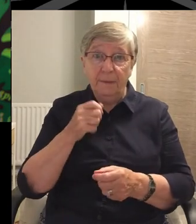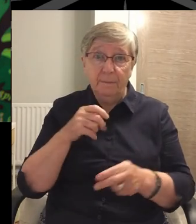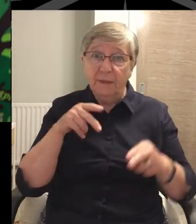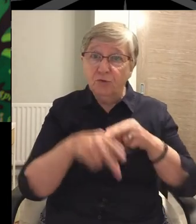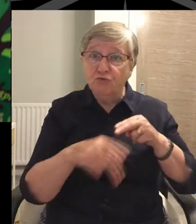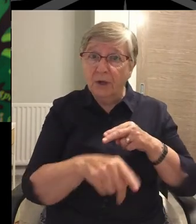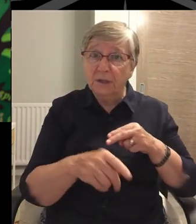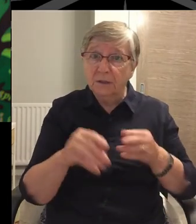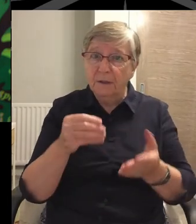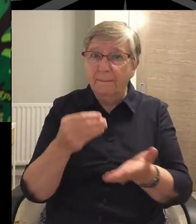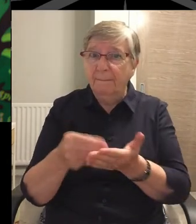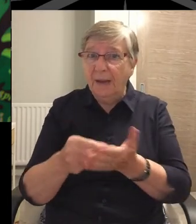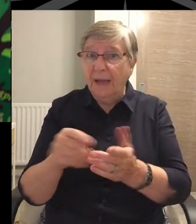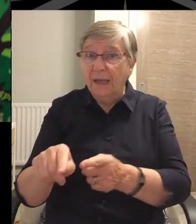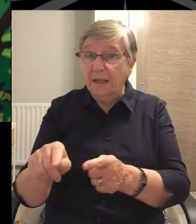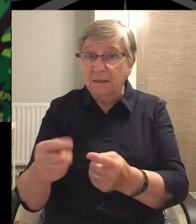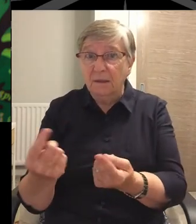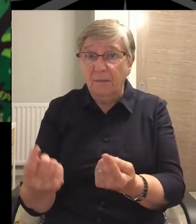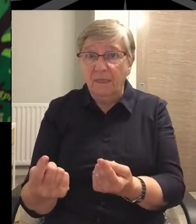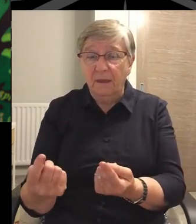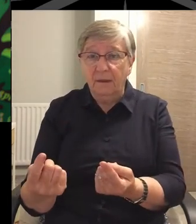been tricked into buying something.